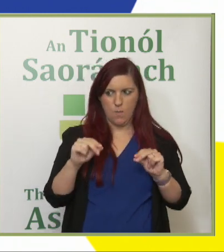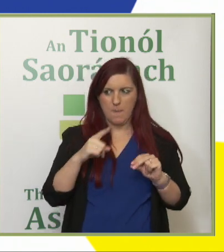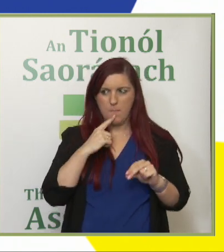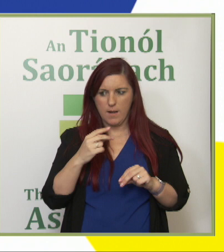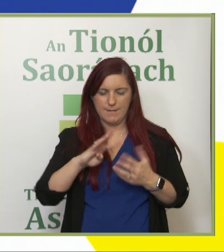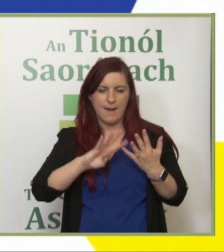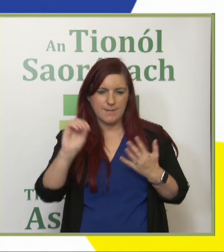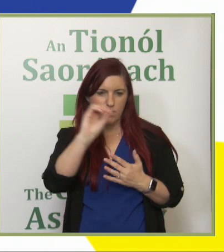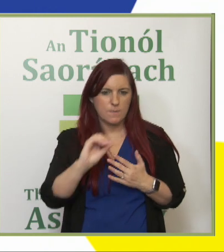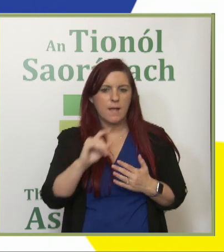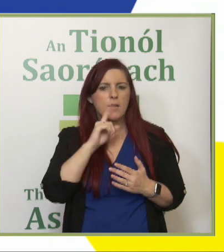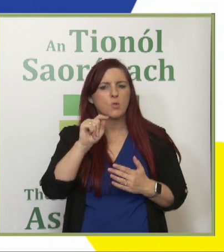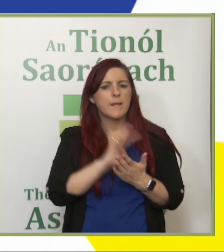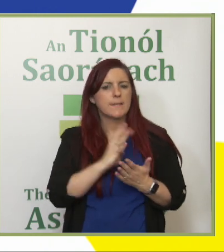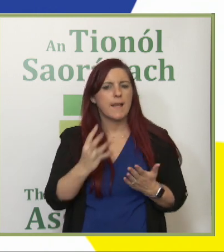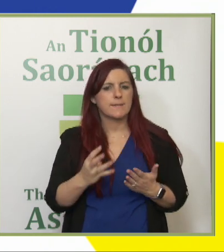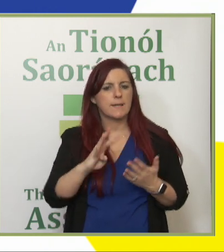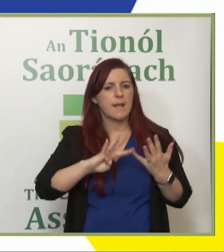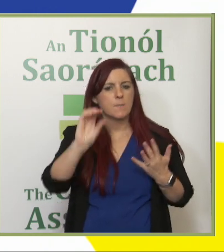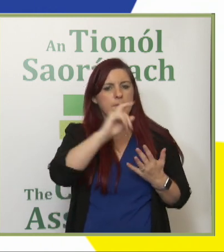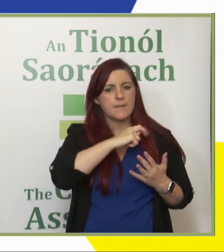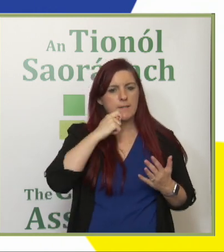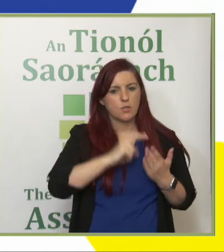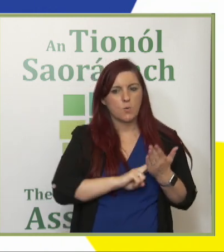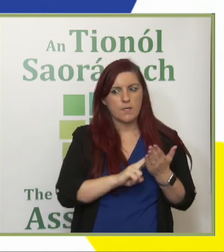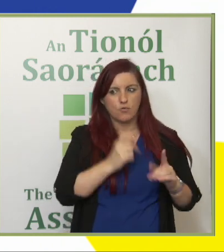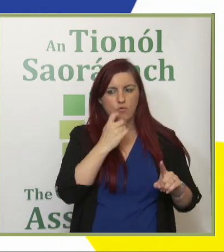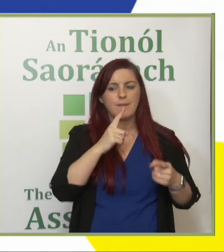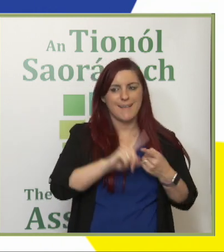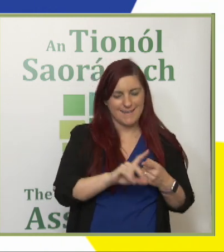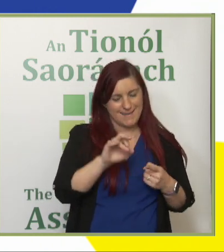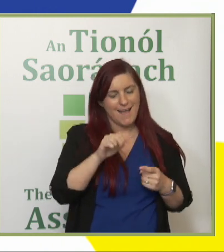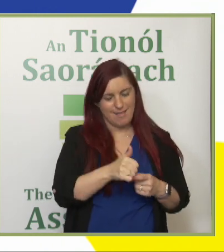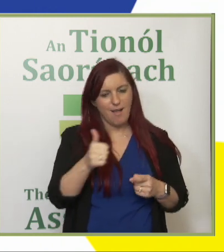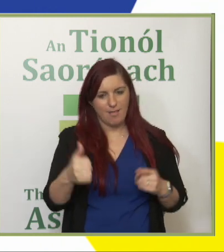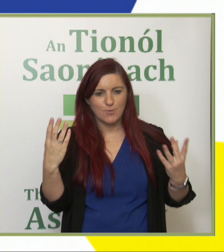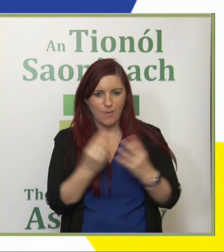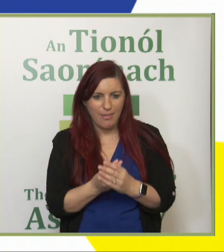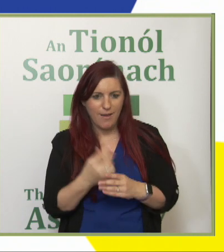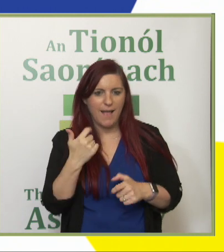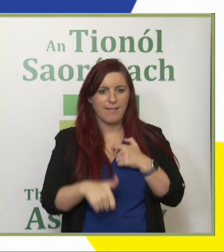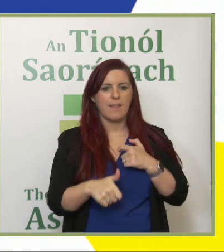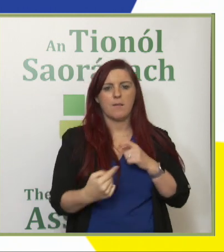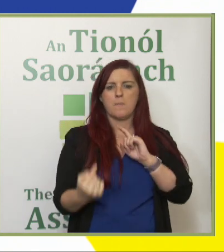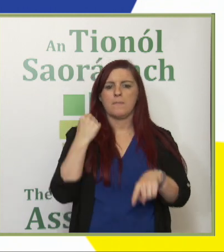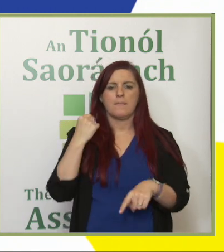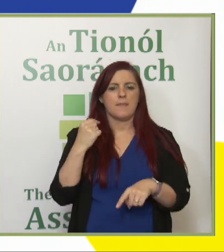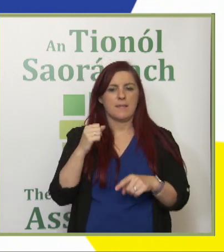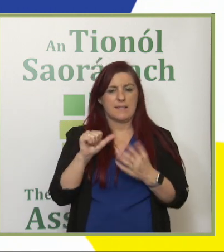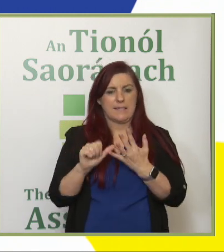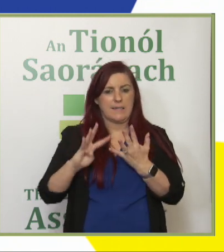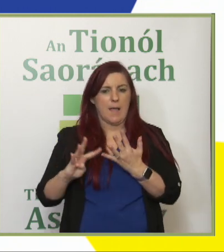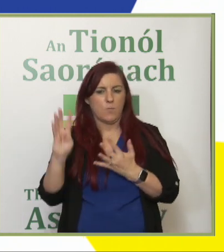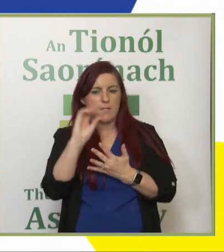in 2019 used drugs along with alcohol, and this had increased from 6% back in 2002. And as you can